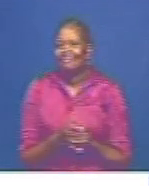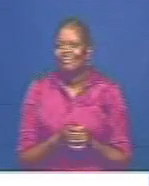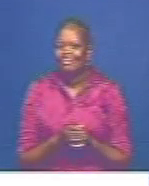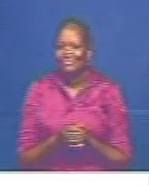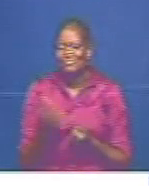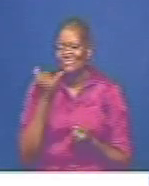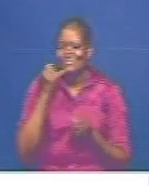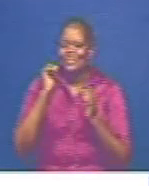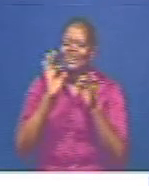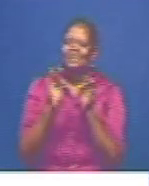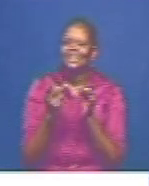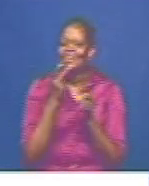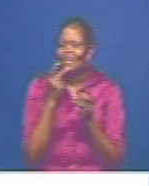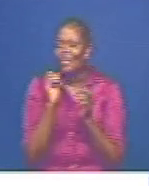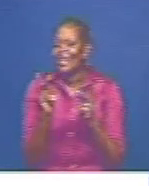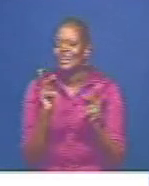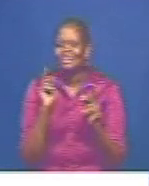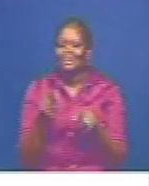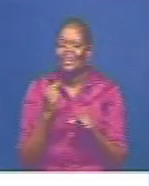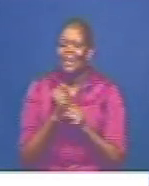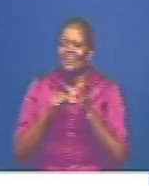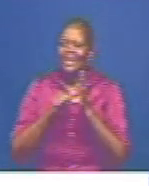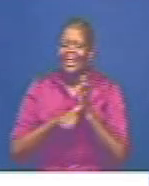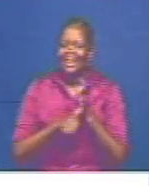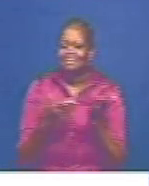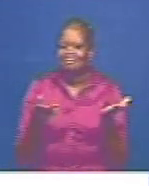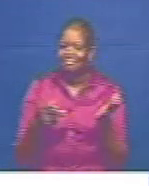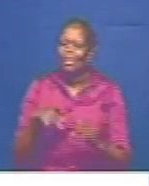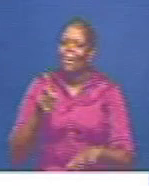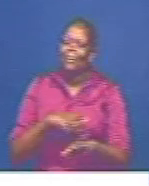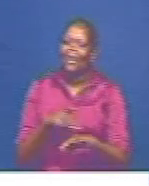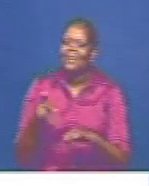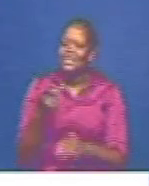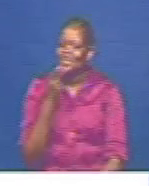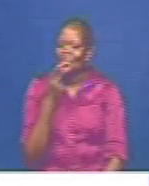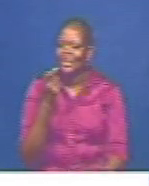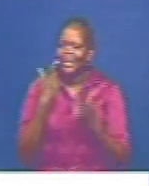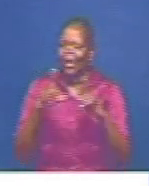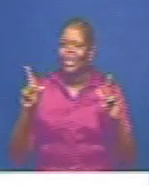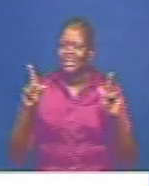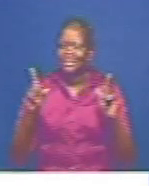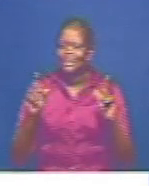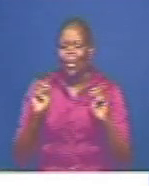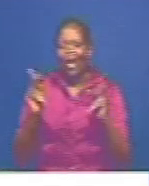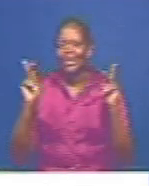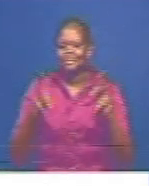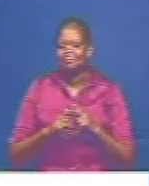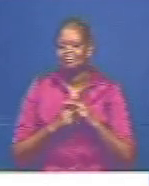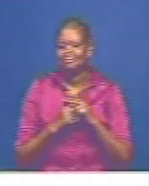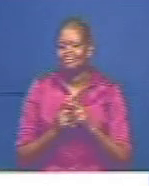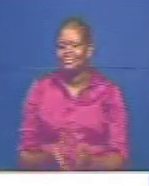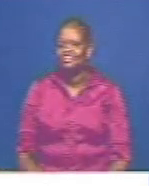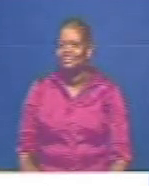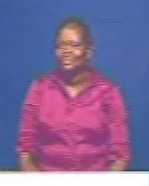Susan, uh-huh. hapa kuna kazi leo, poetry uh-huh. in Pokot. In Pokot, yes. Okay,